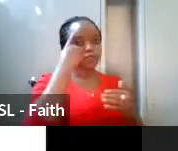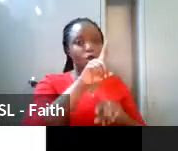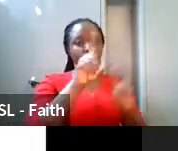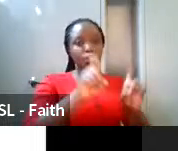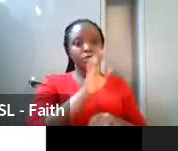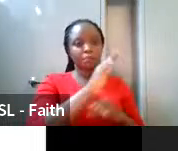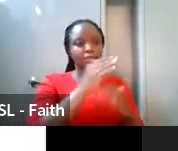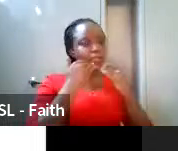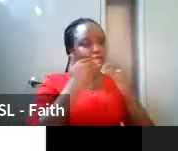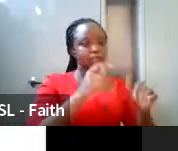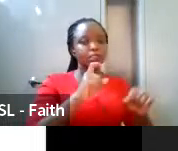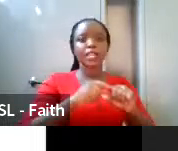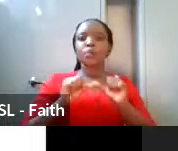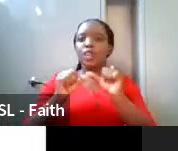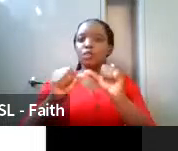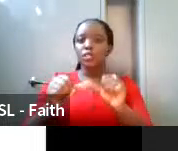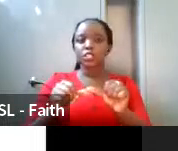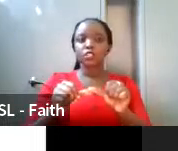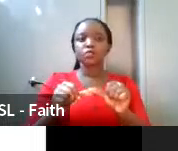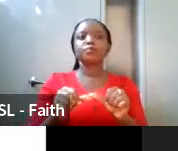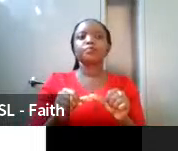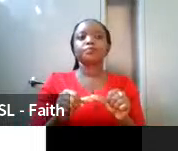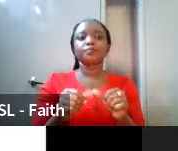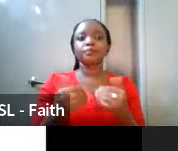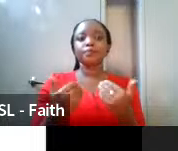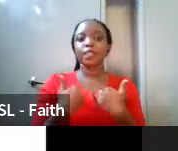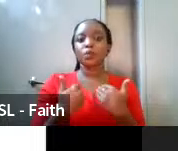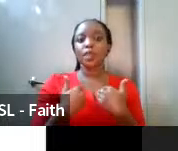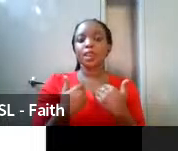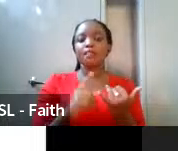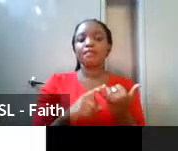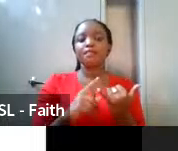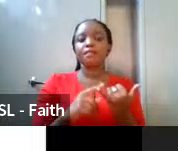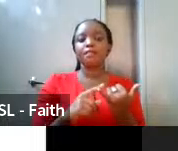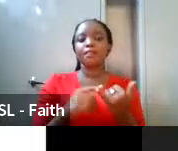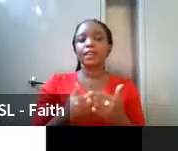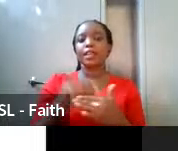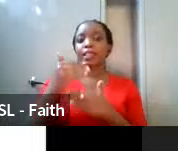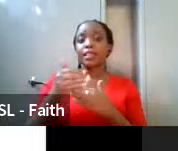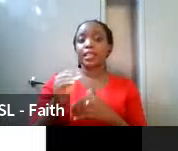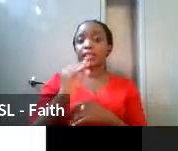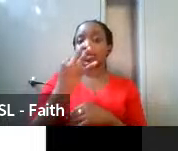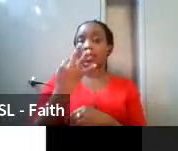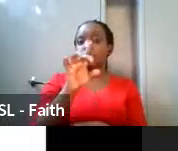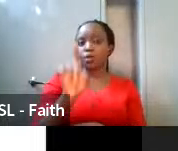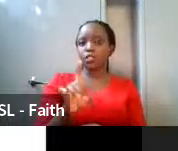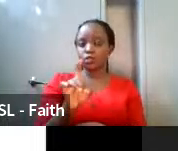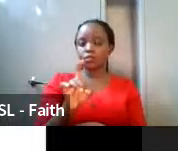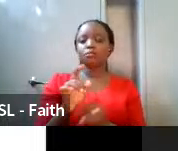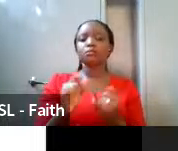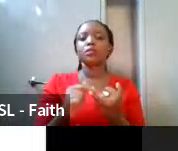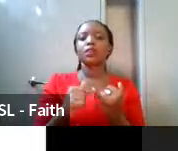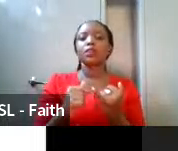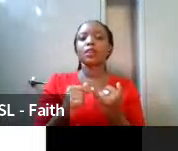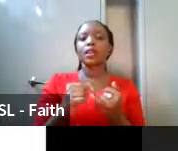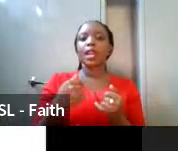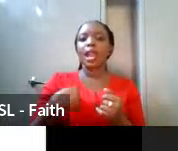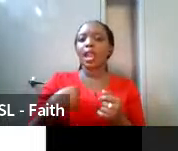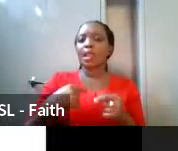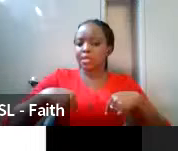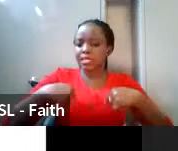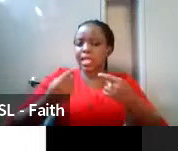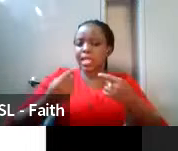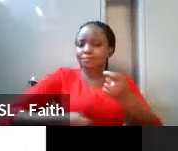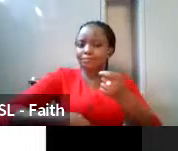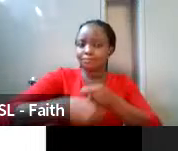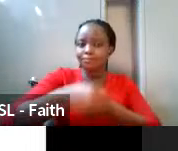As we proceed, we have the next three questions. So we have, I supply